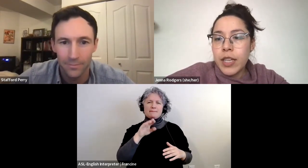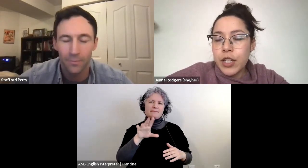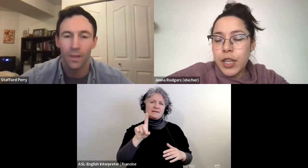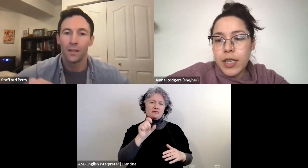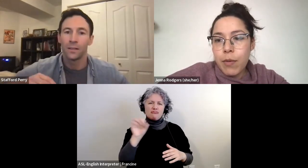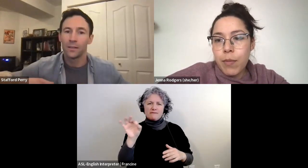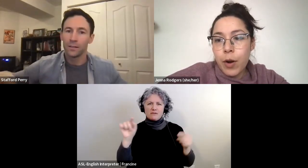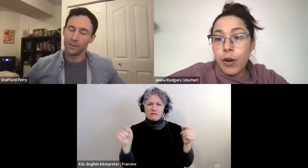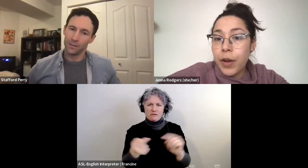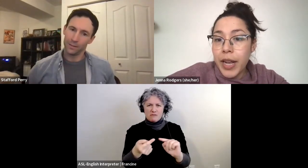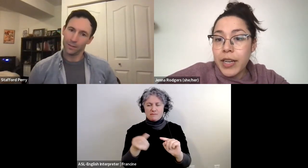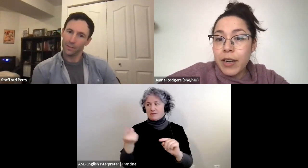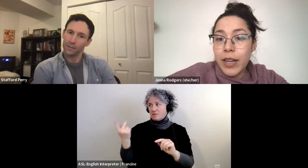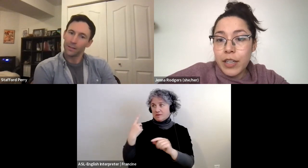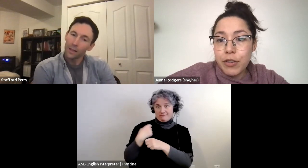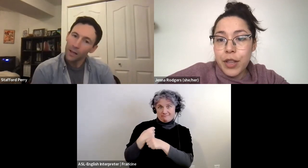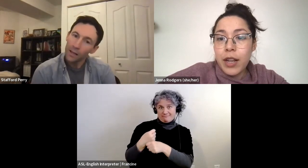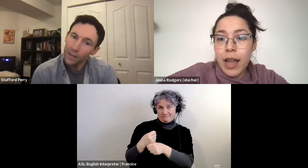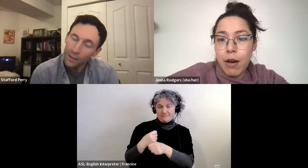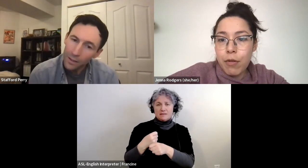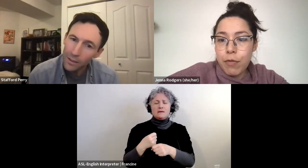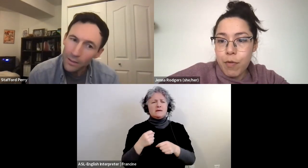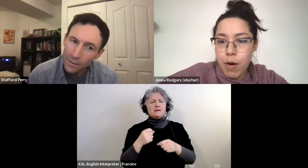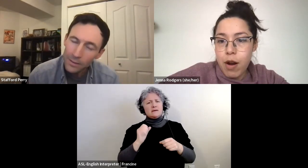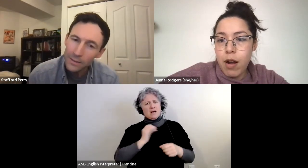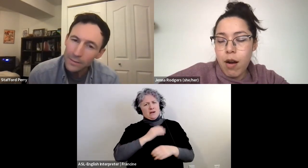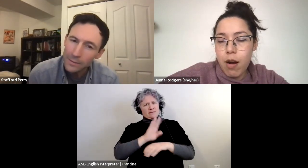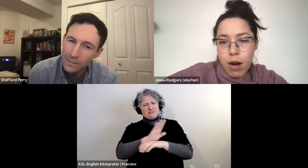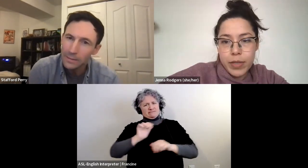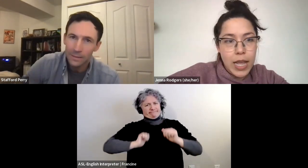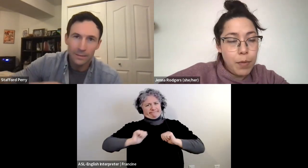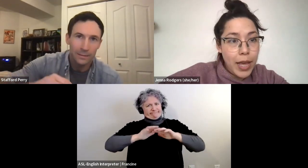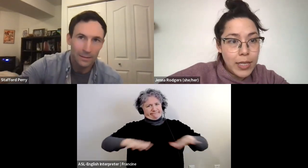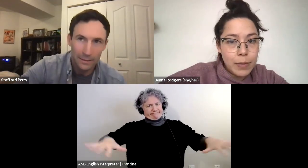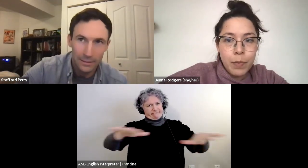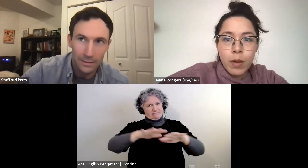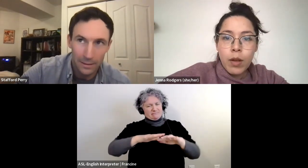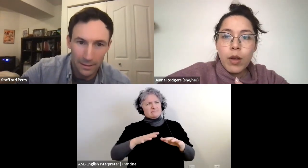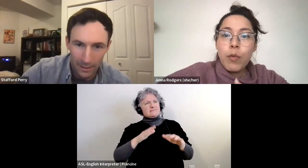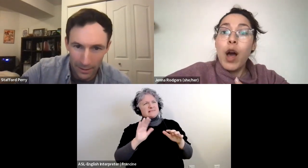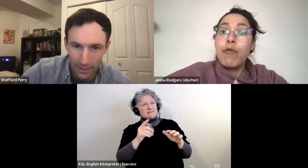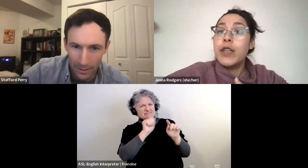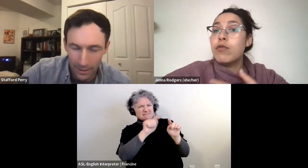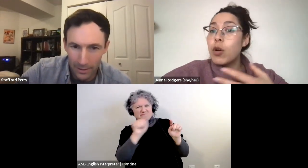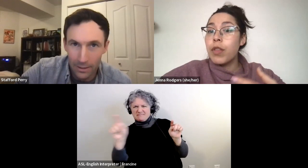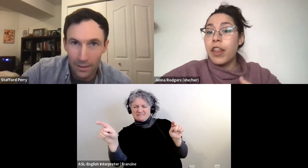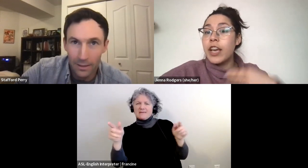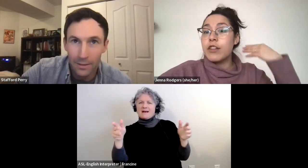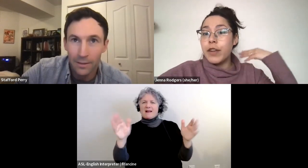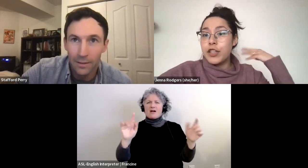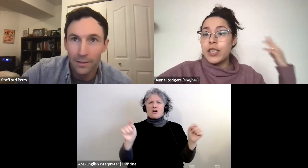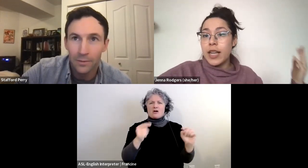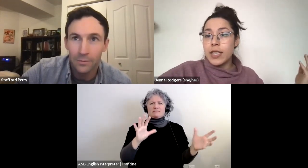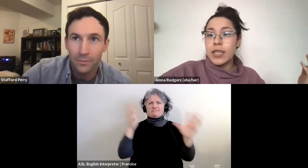of the conditions that are created in our industry that allow for harm to take place. We often don't